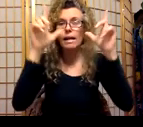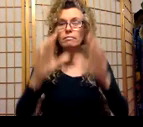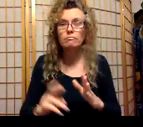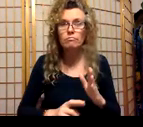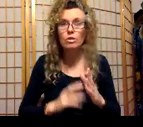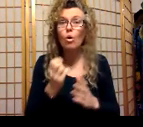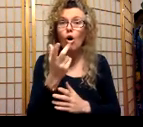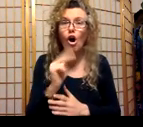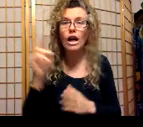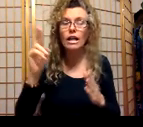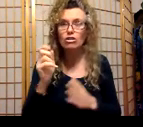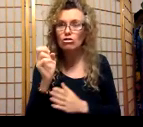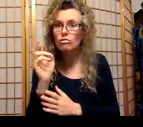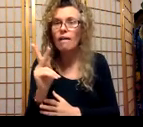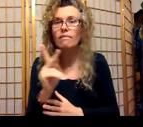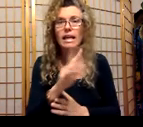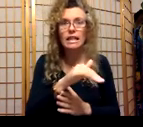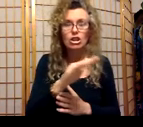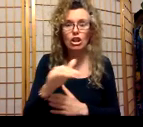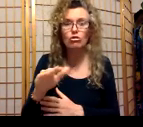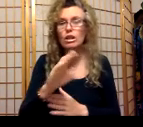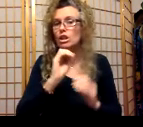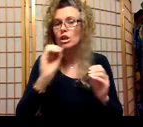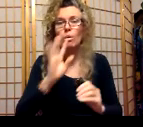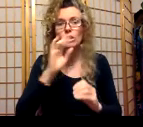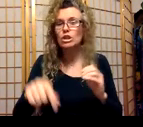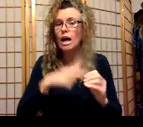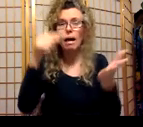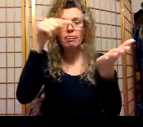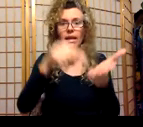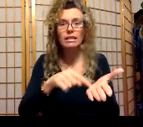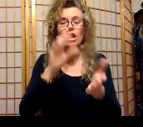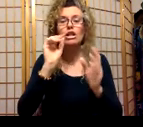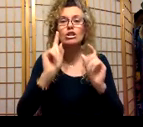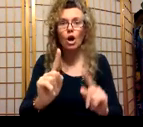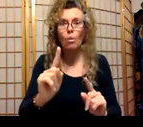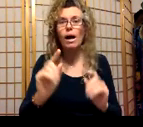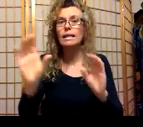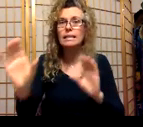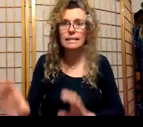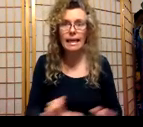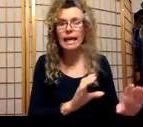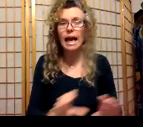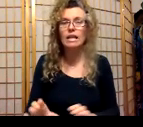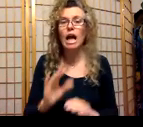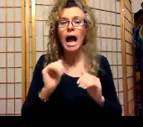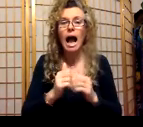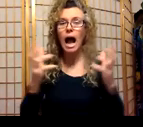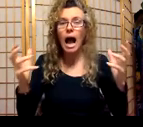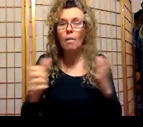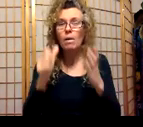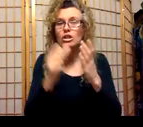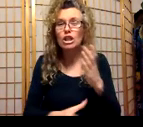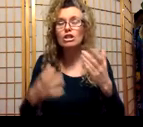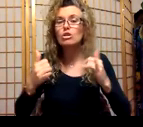organ trafficking, children. No one is talking about his. Nobody is taking action. How much shit do